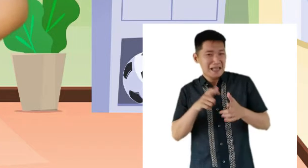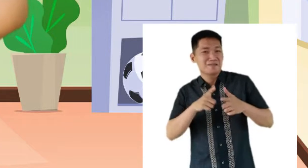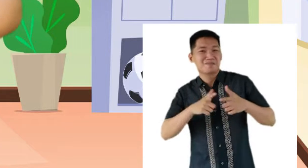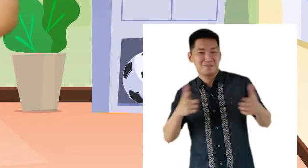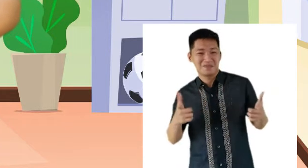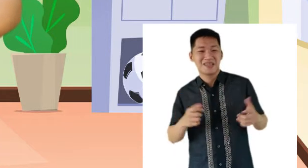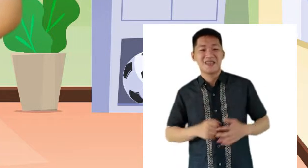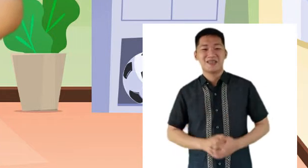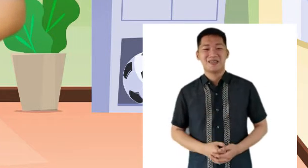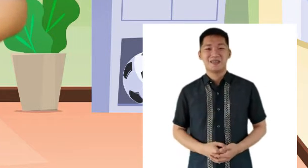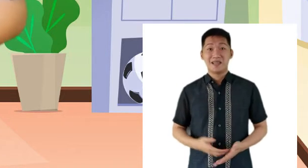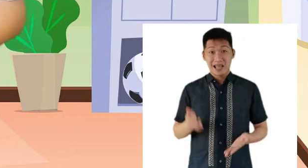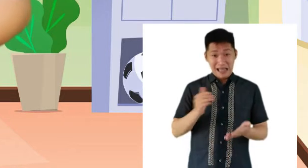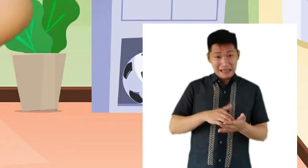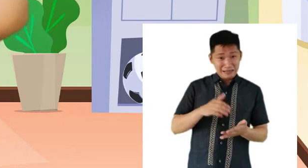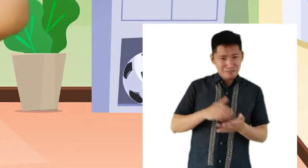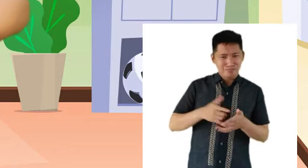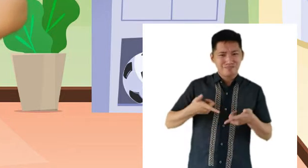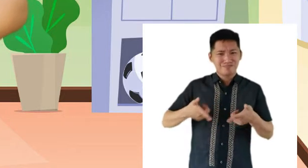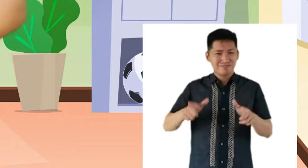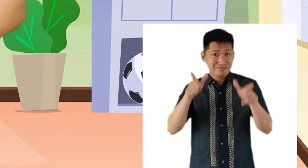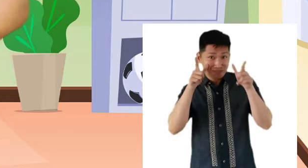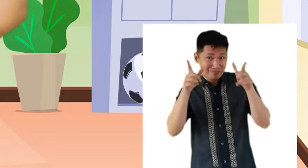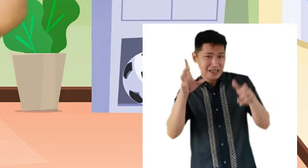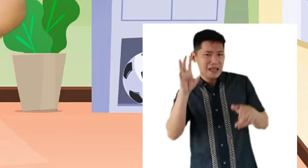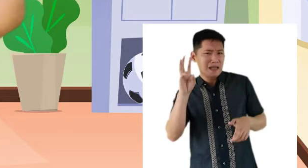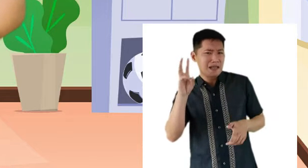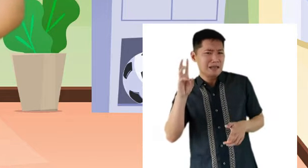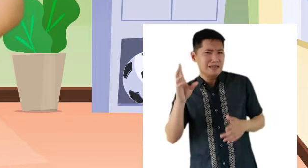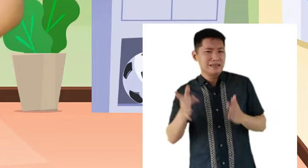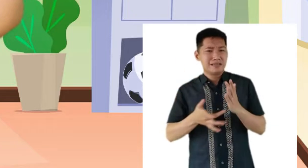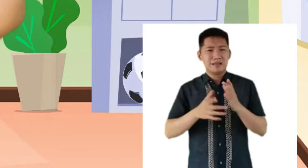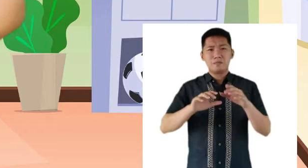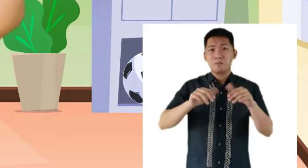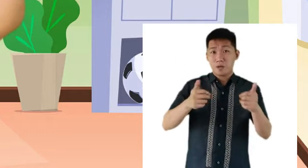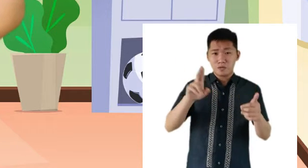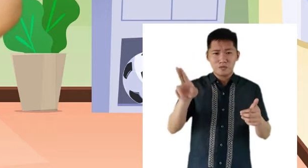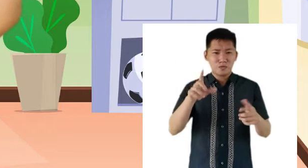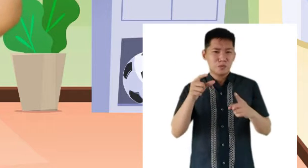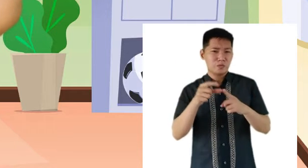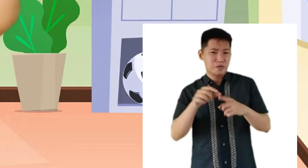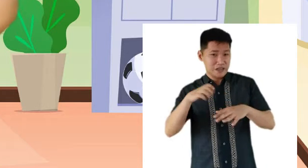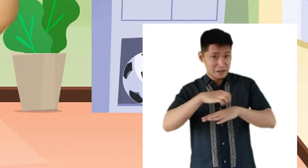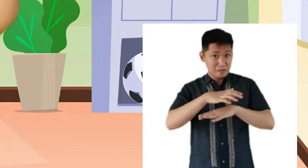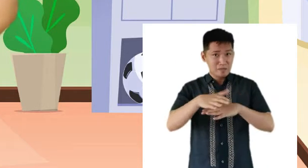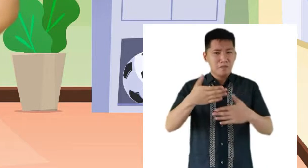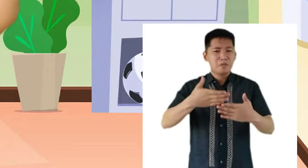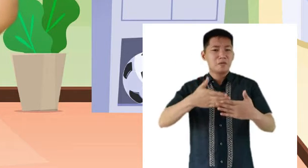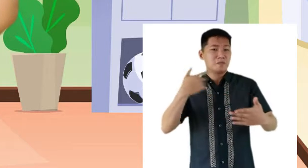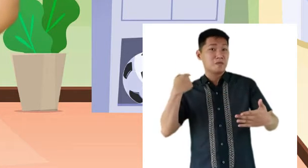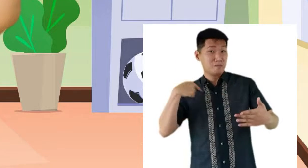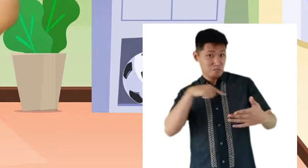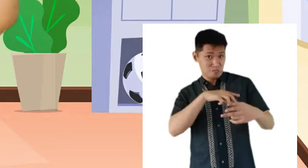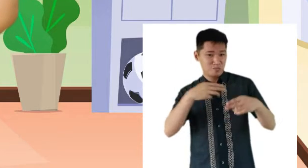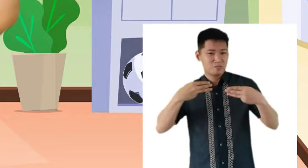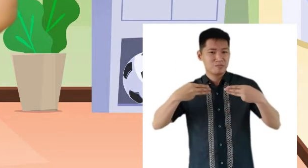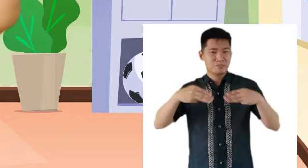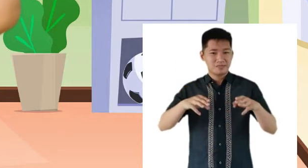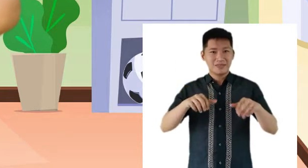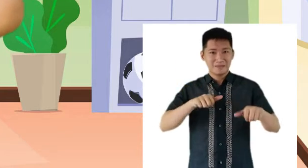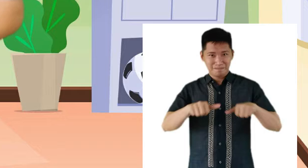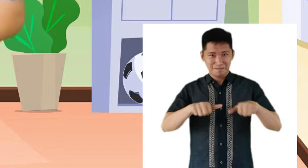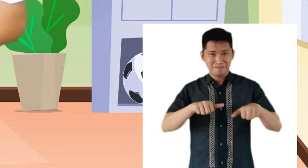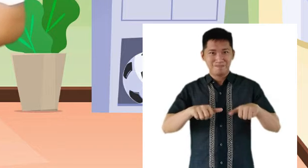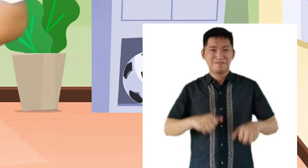That's great. Once again, let's take a look at the 6 tips on how to use words effectively before we